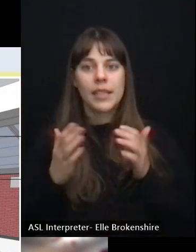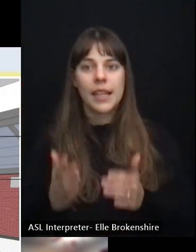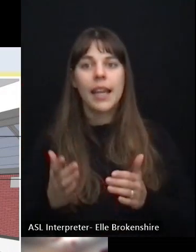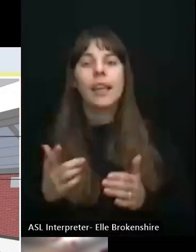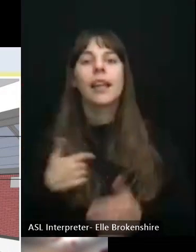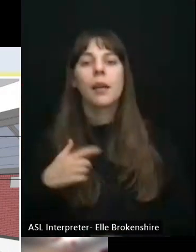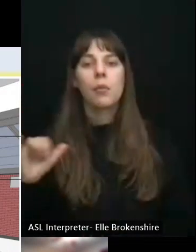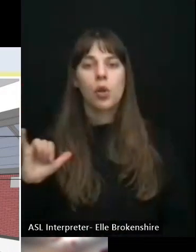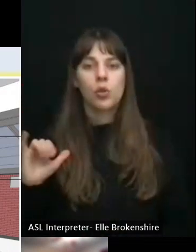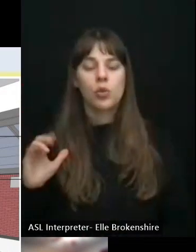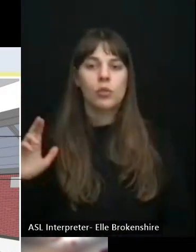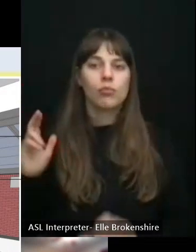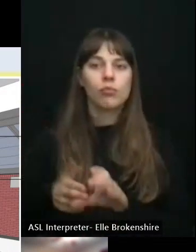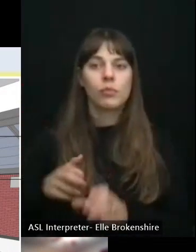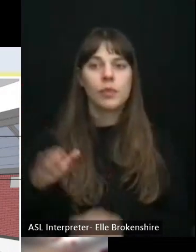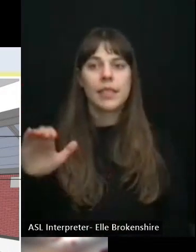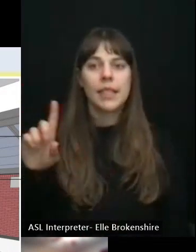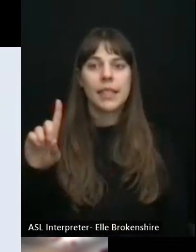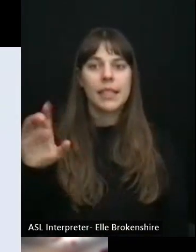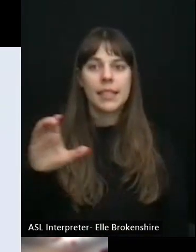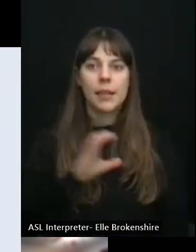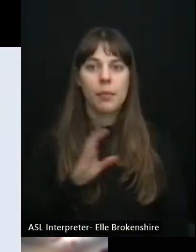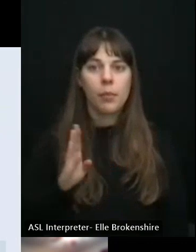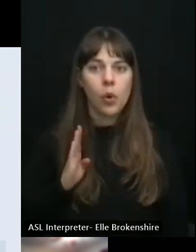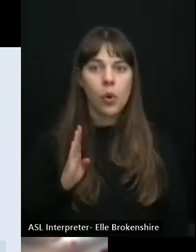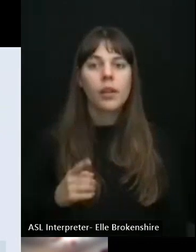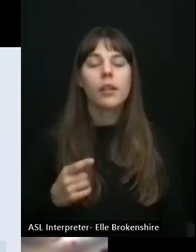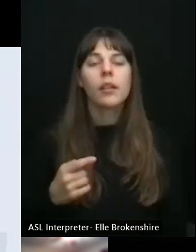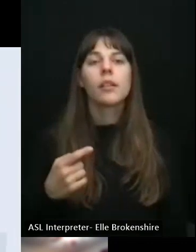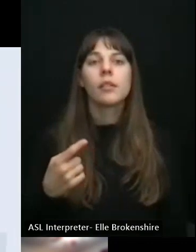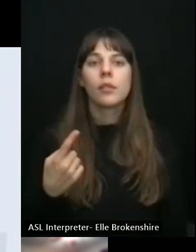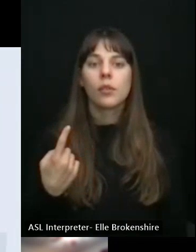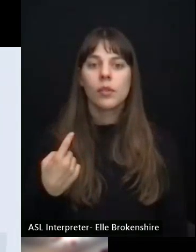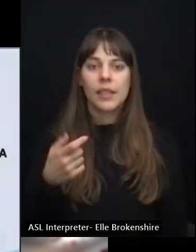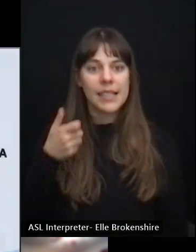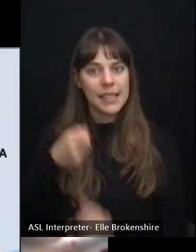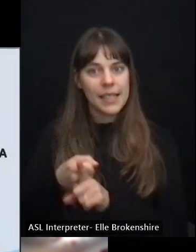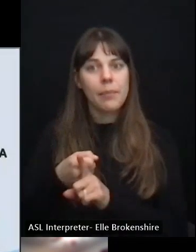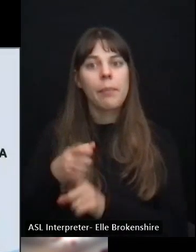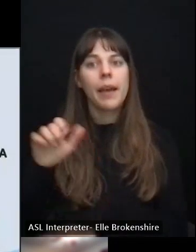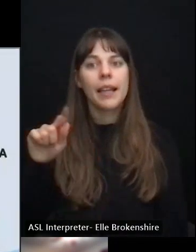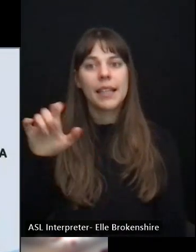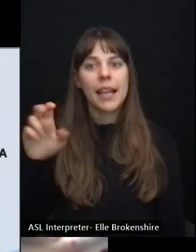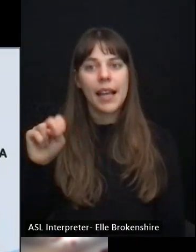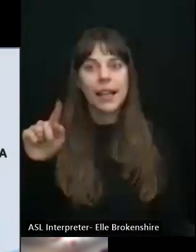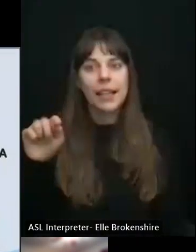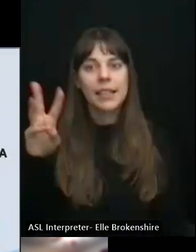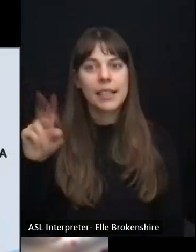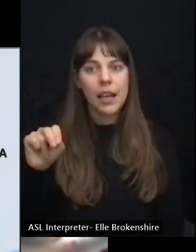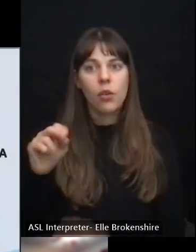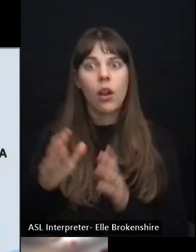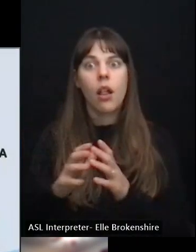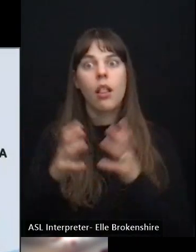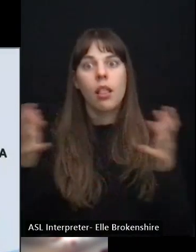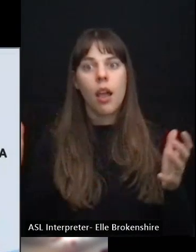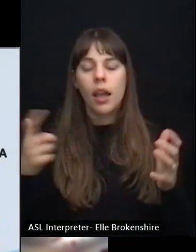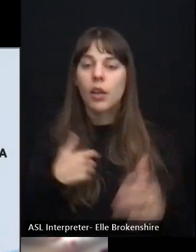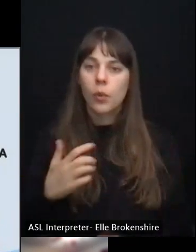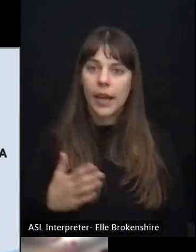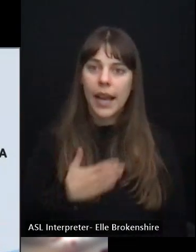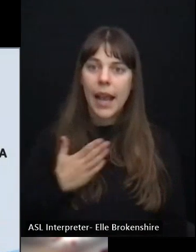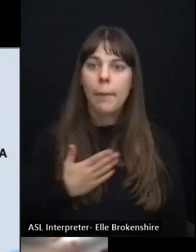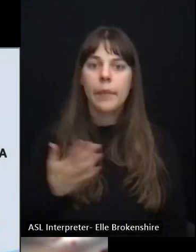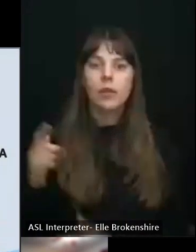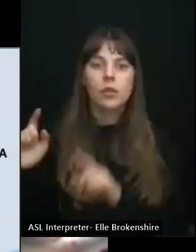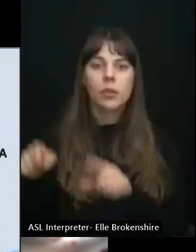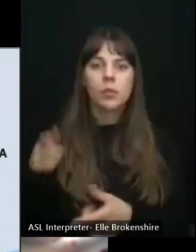impacting Allentown a lot. We are happy that you will be stopping on Warrington Avenue. So I have two questions. My